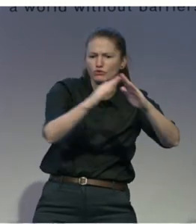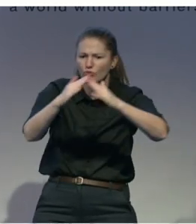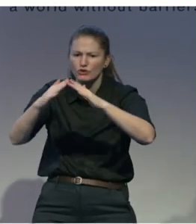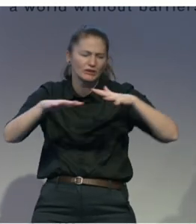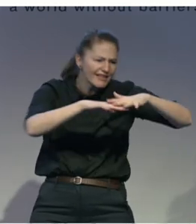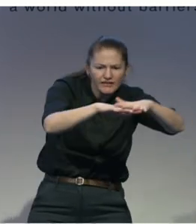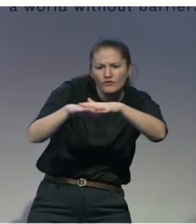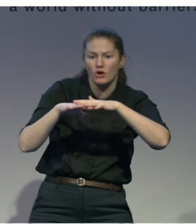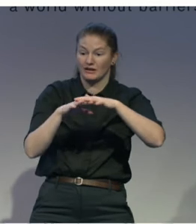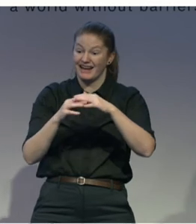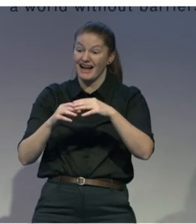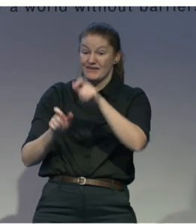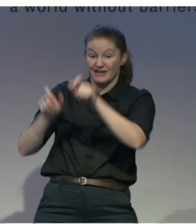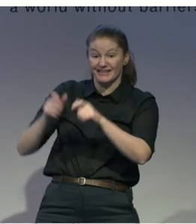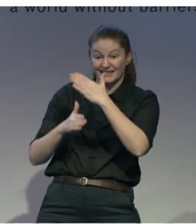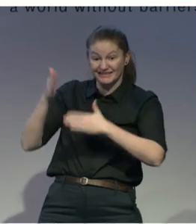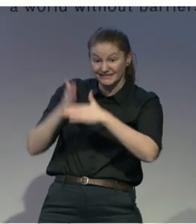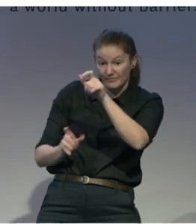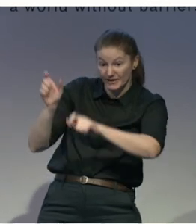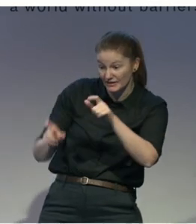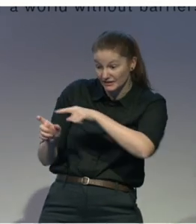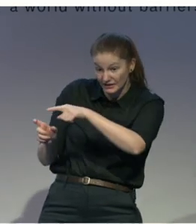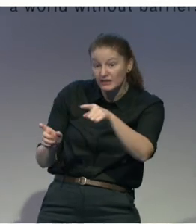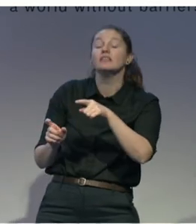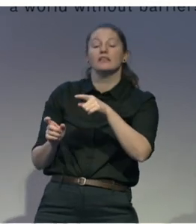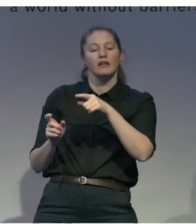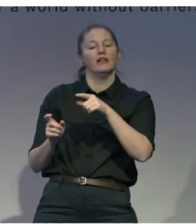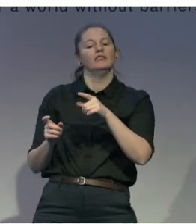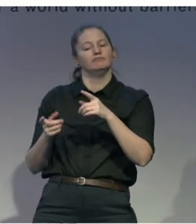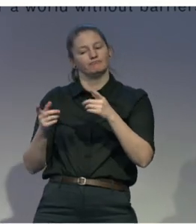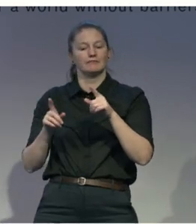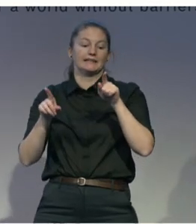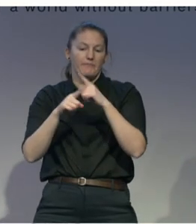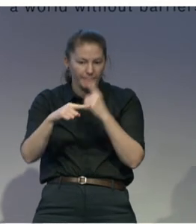disabilities, local governments, and services available in the community,